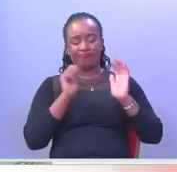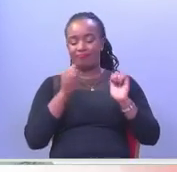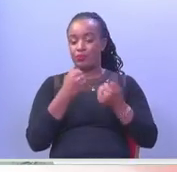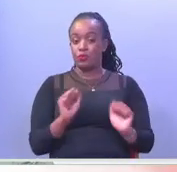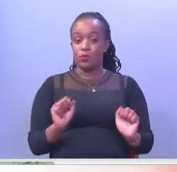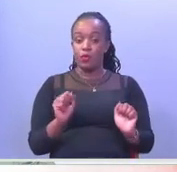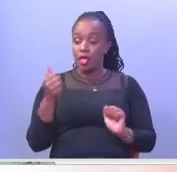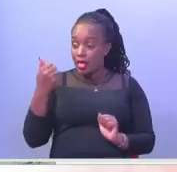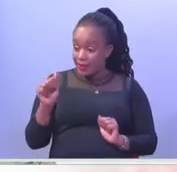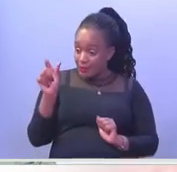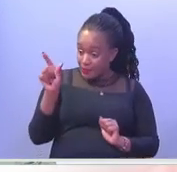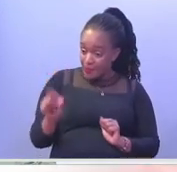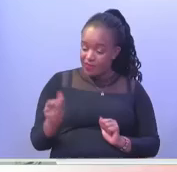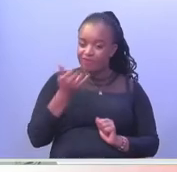against,